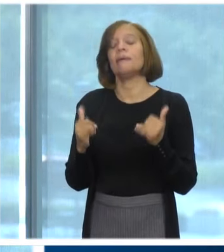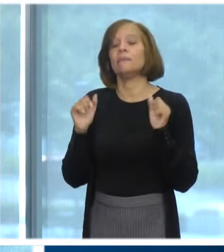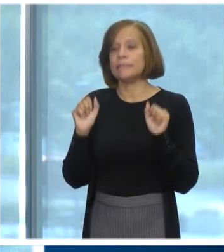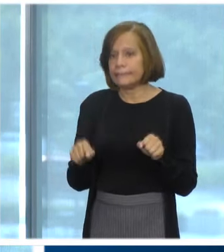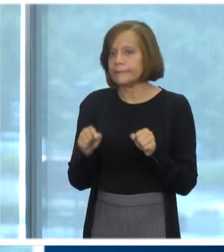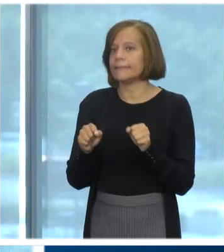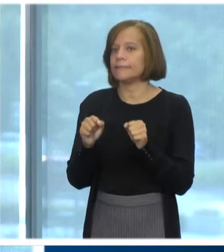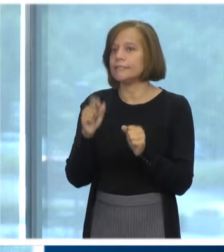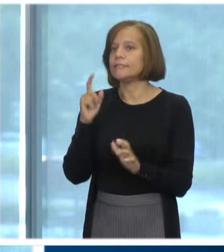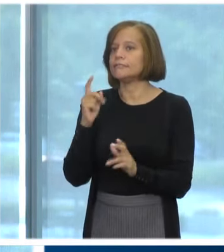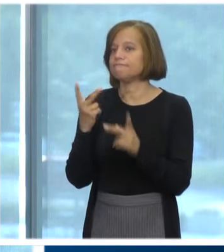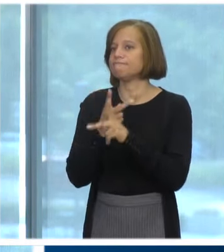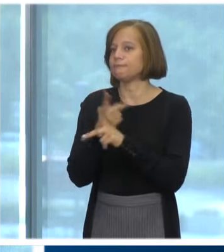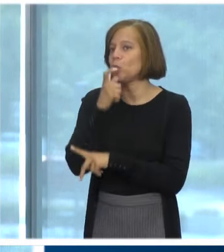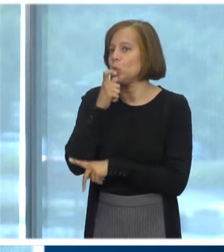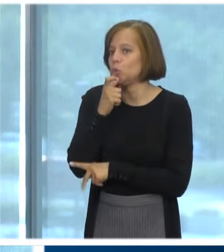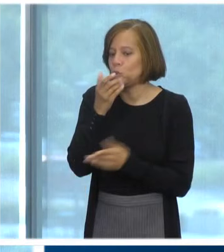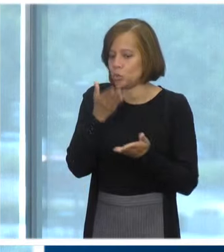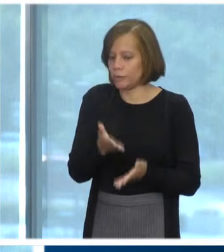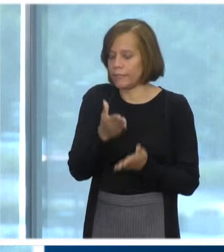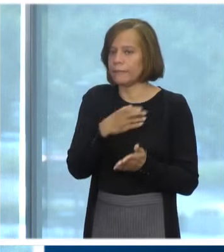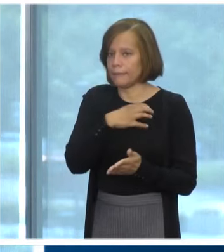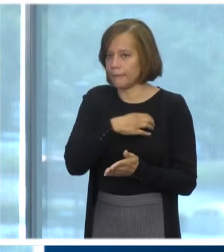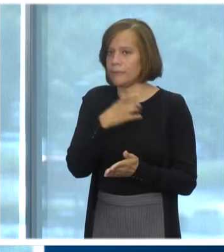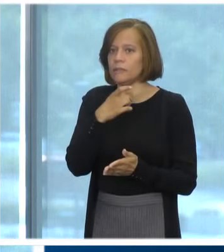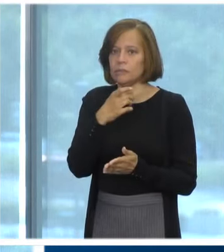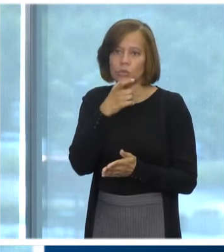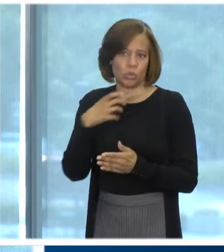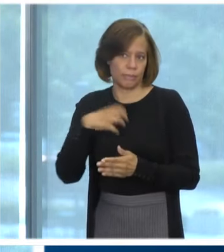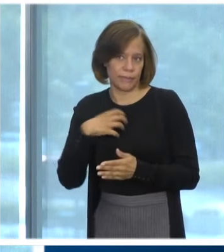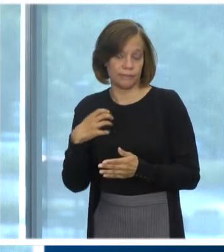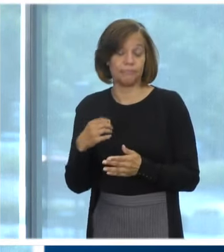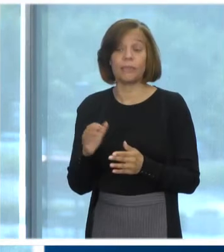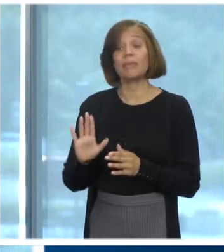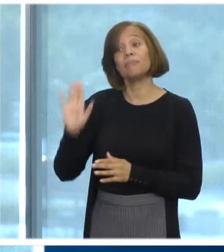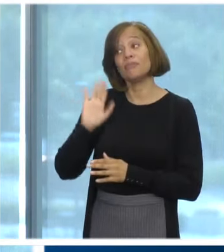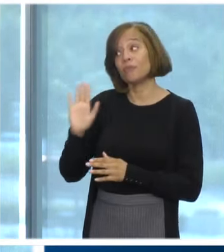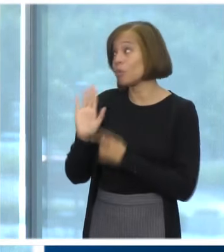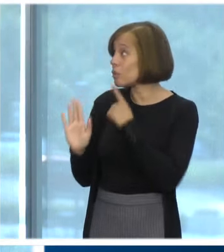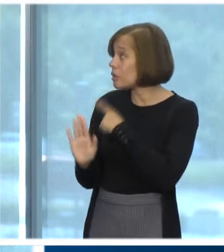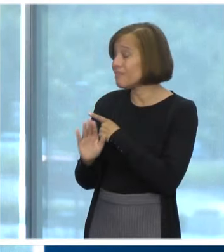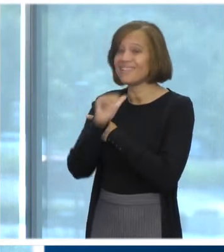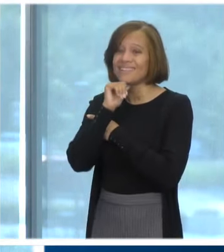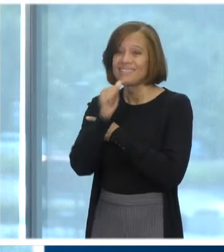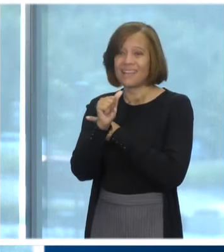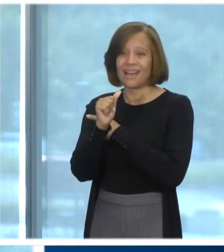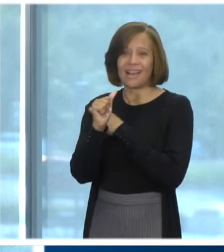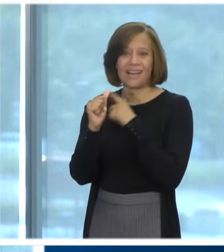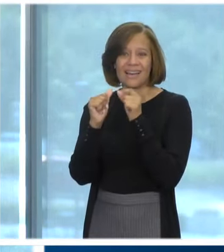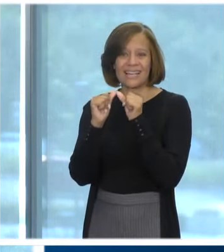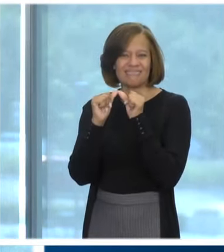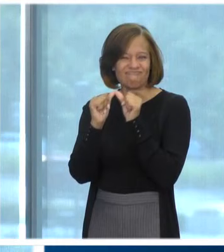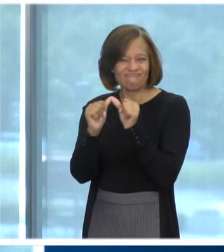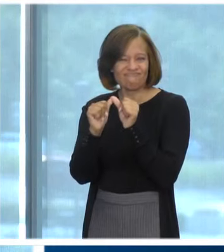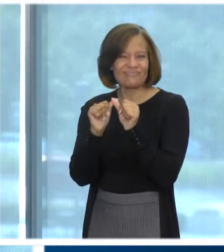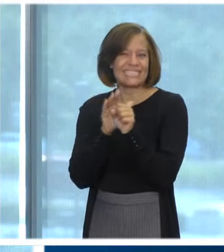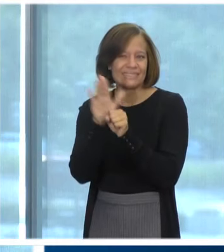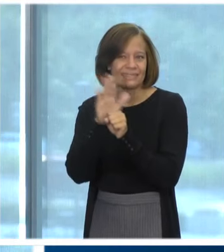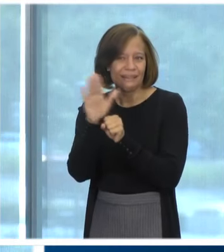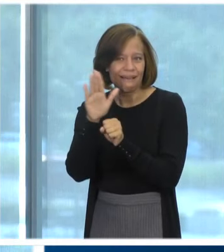officers. So when we look at those not sustained findings, in nearly every one of those cases, it is because we were unable